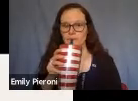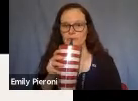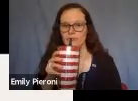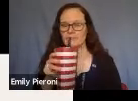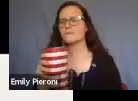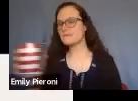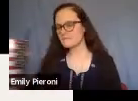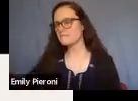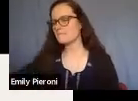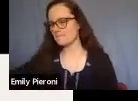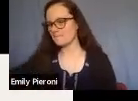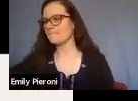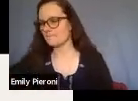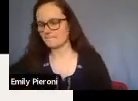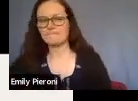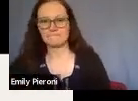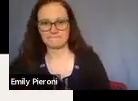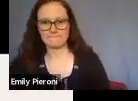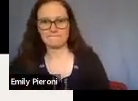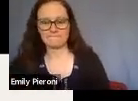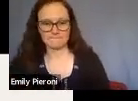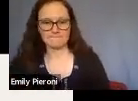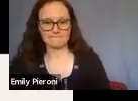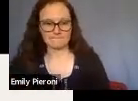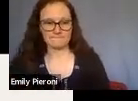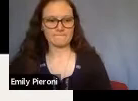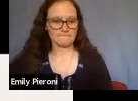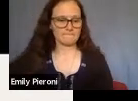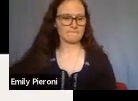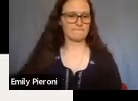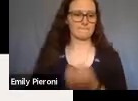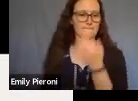and view the slide. Hold on.